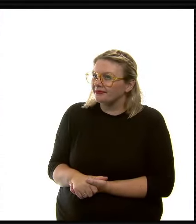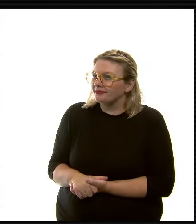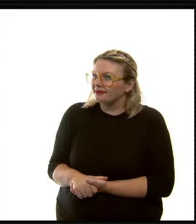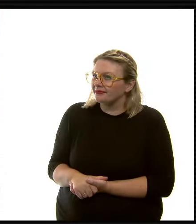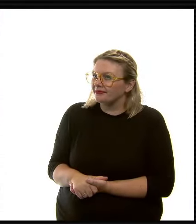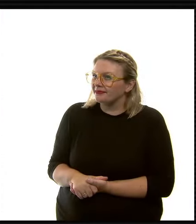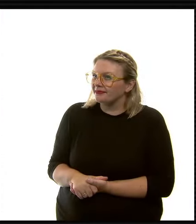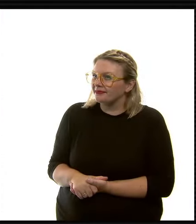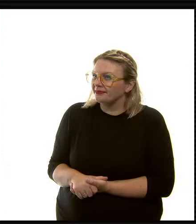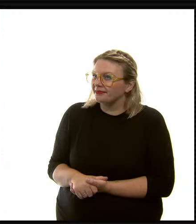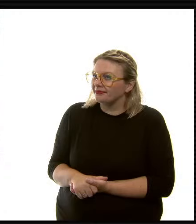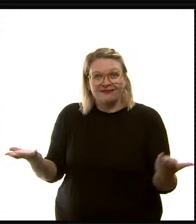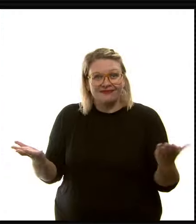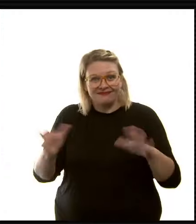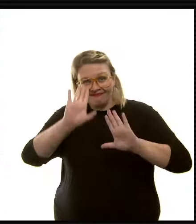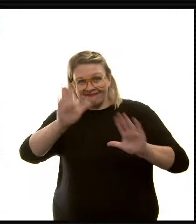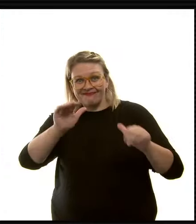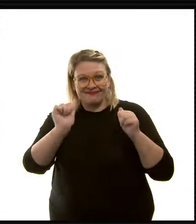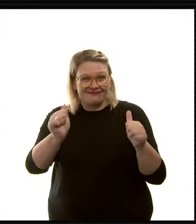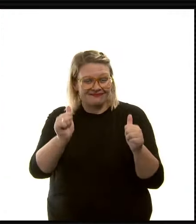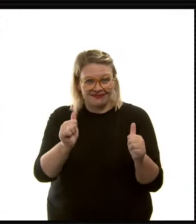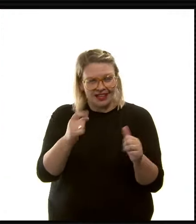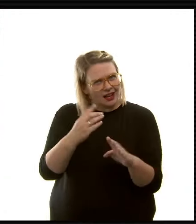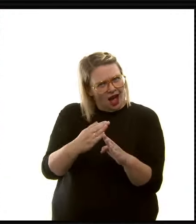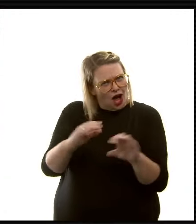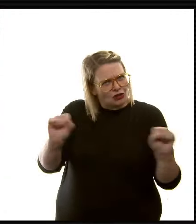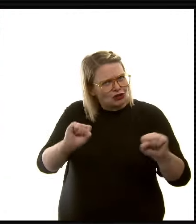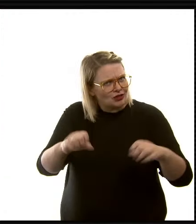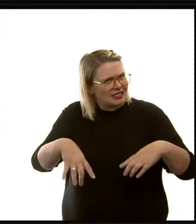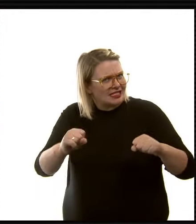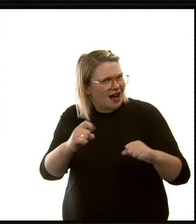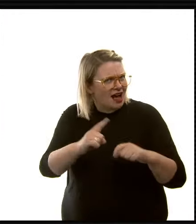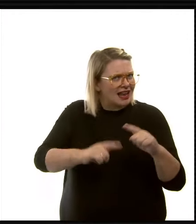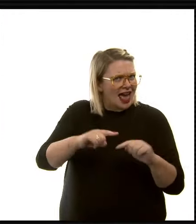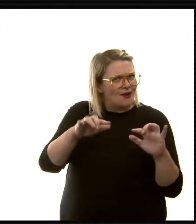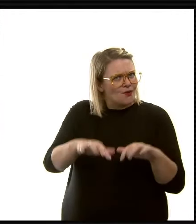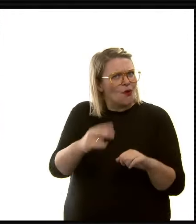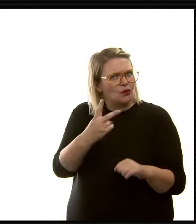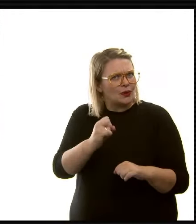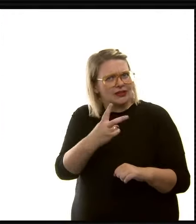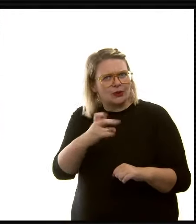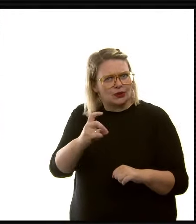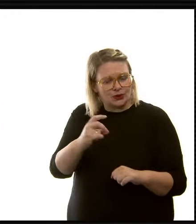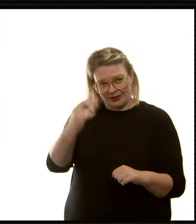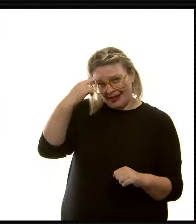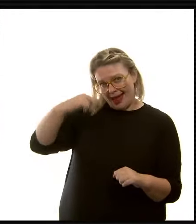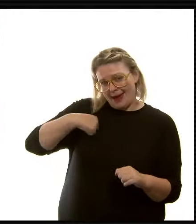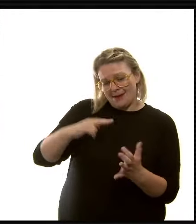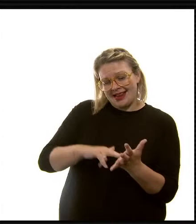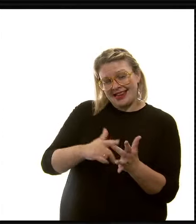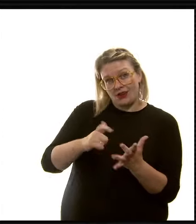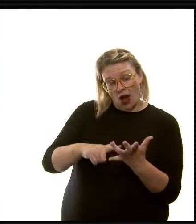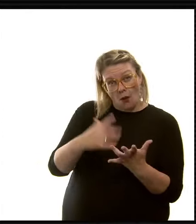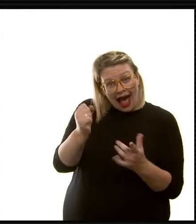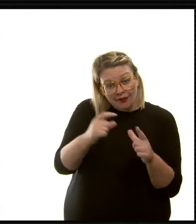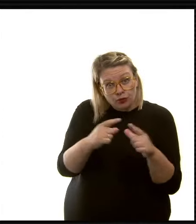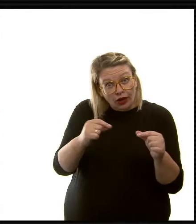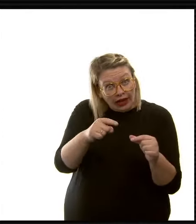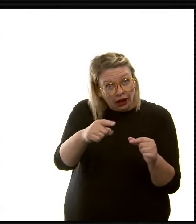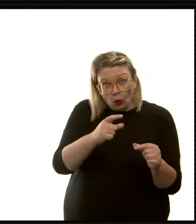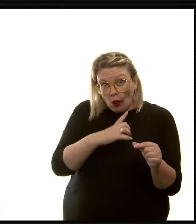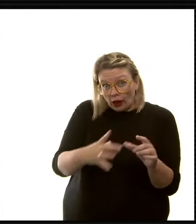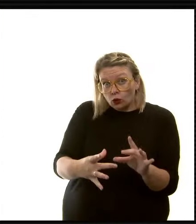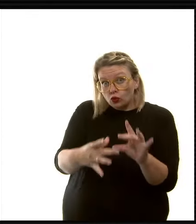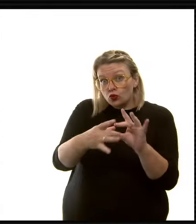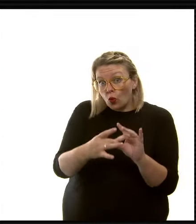What's up, LEGO fans? Welcome to the bit before LegoCon 2022. I'm Nico. If you've got some bricks, I'd love if you could join in with us